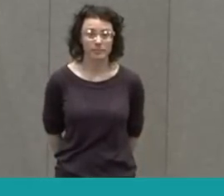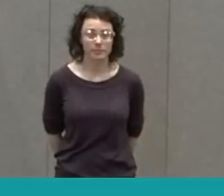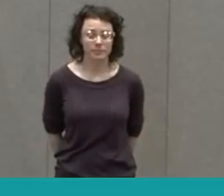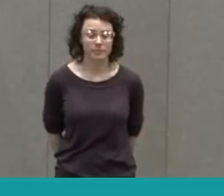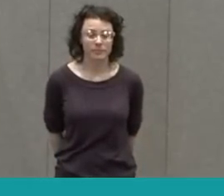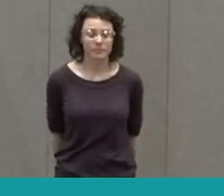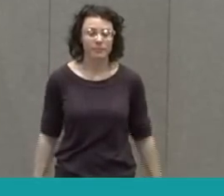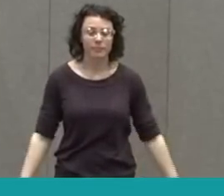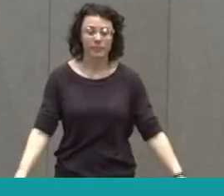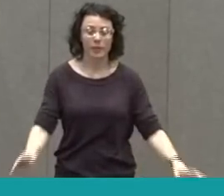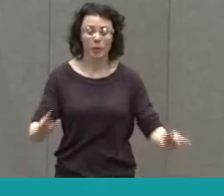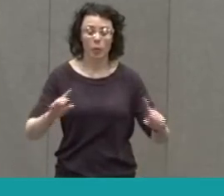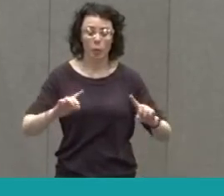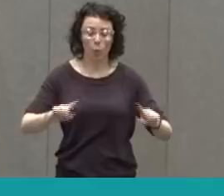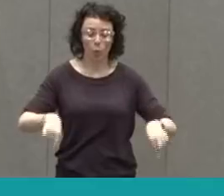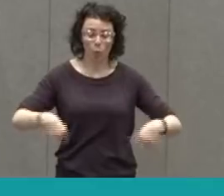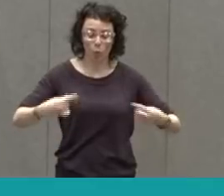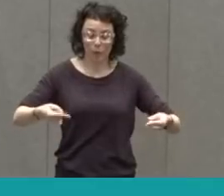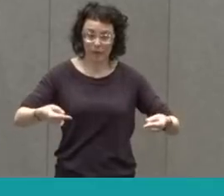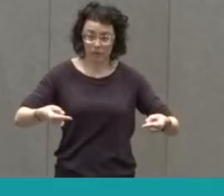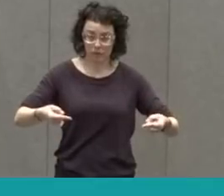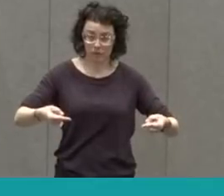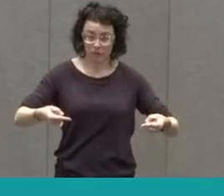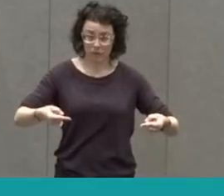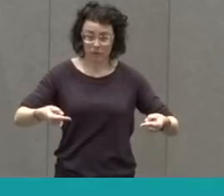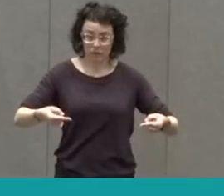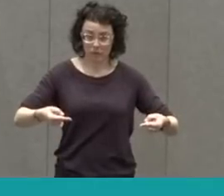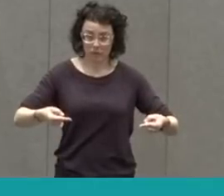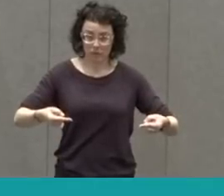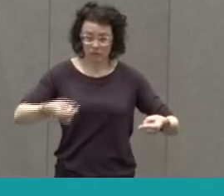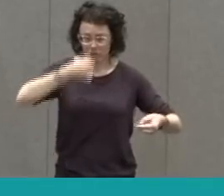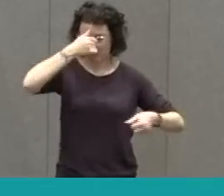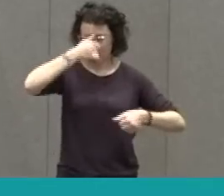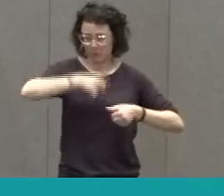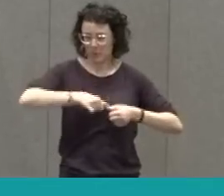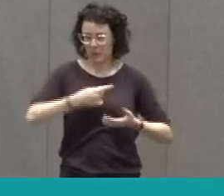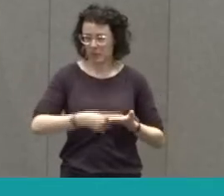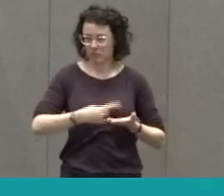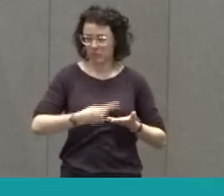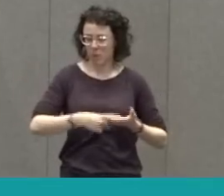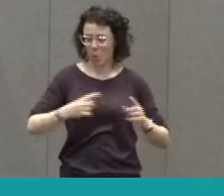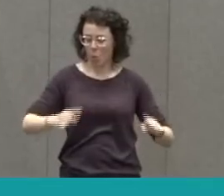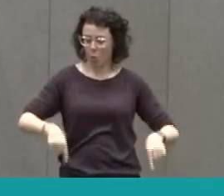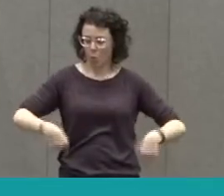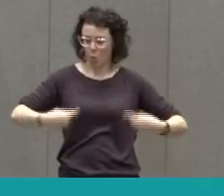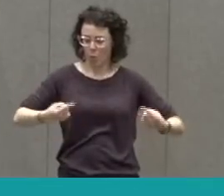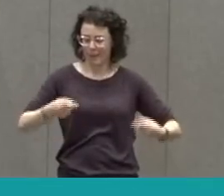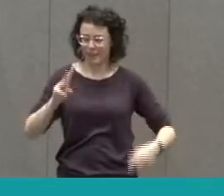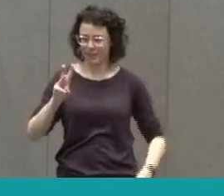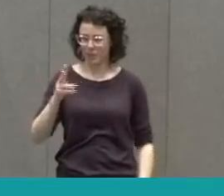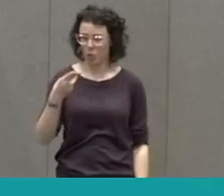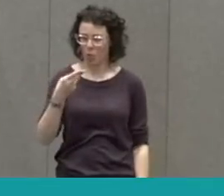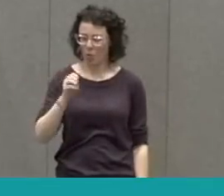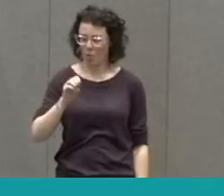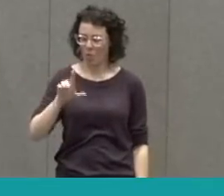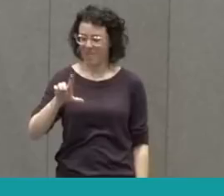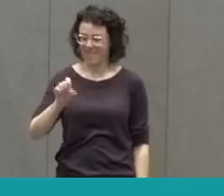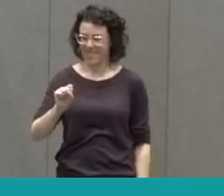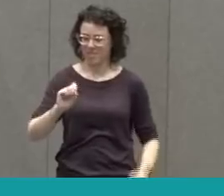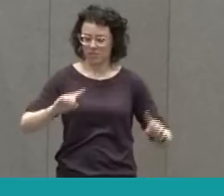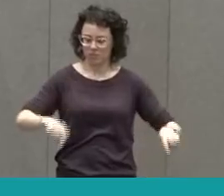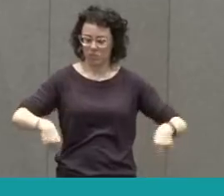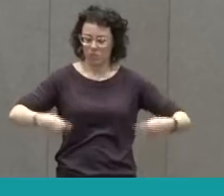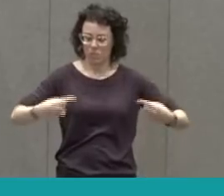How many wheels? So we're talking about wheels. So I'm going to underline the wheels. We're there on these